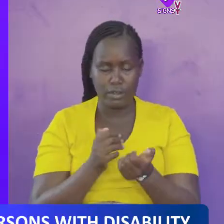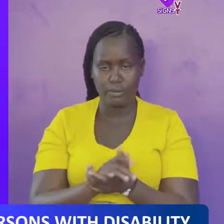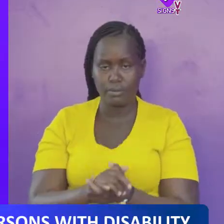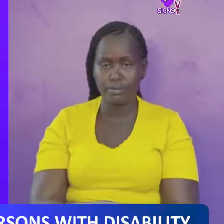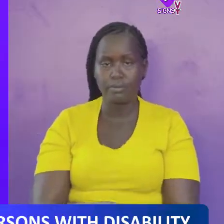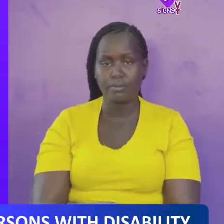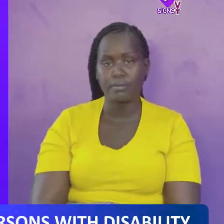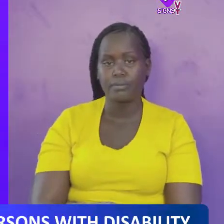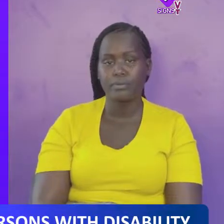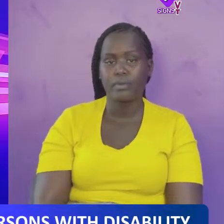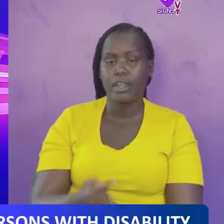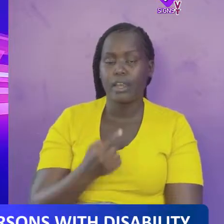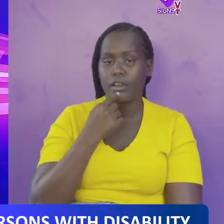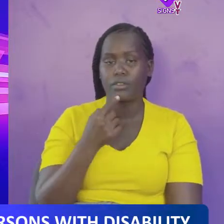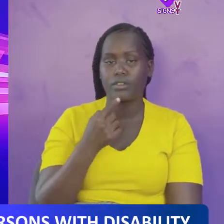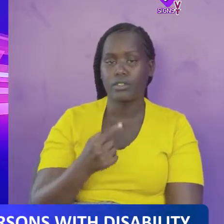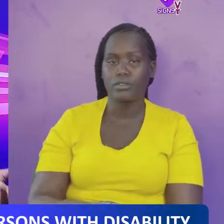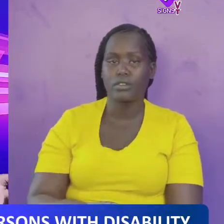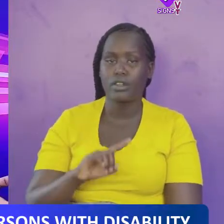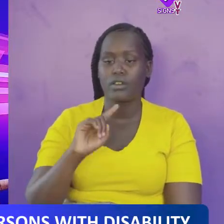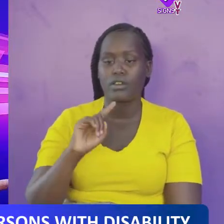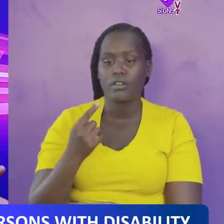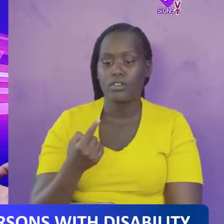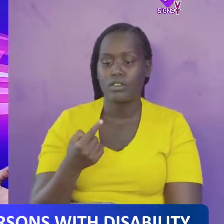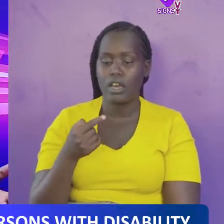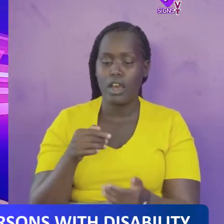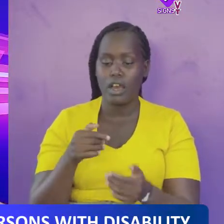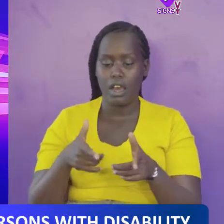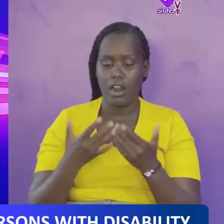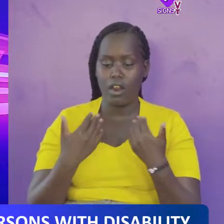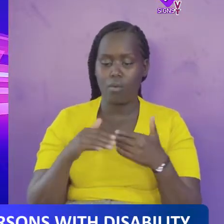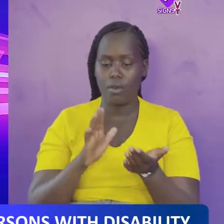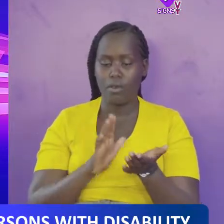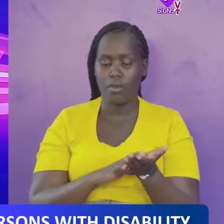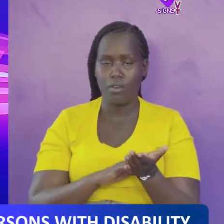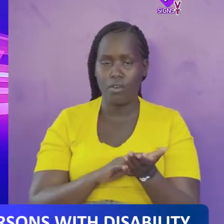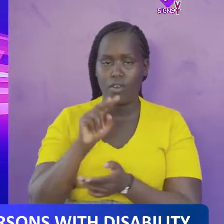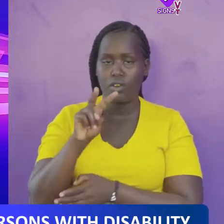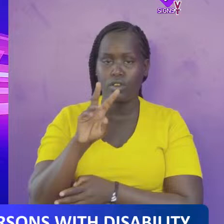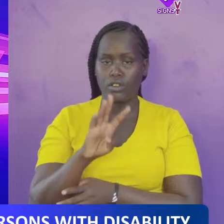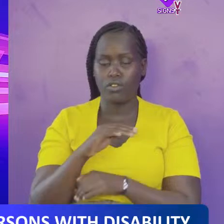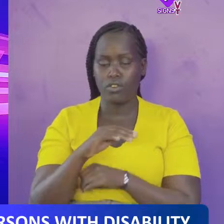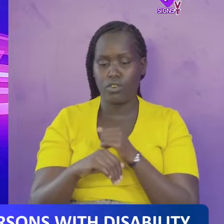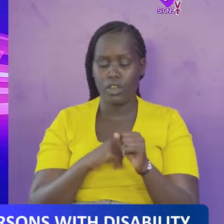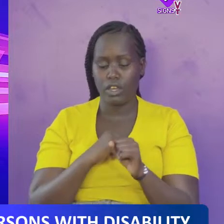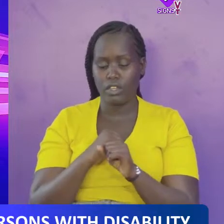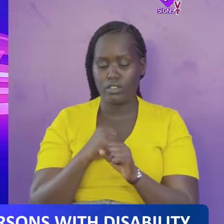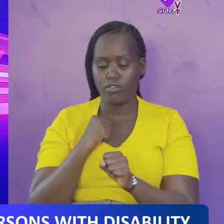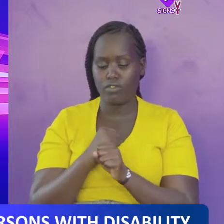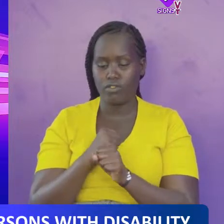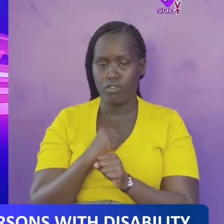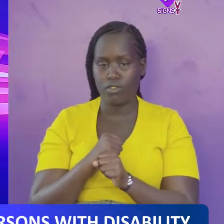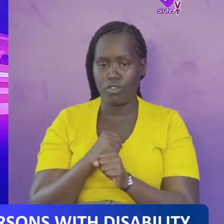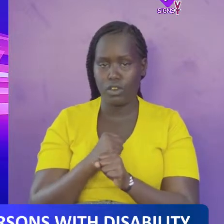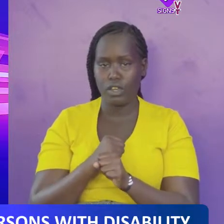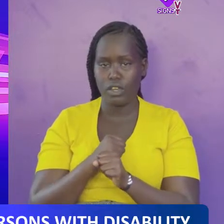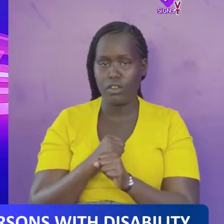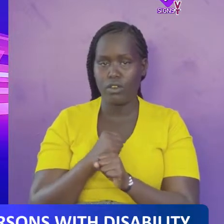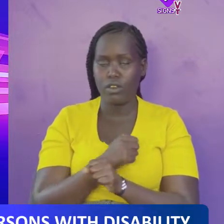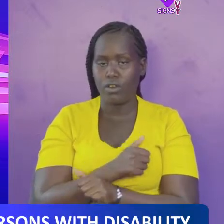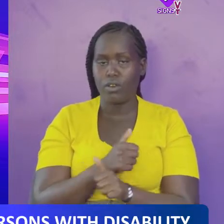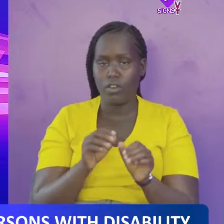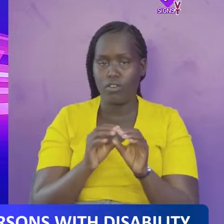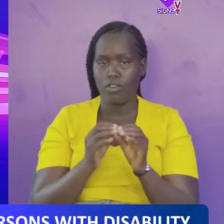You mentioned that. First, let me just comment that for being 24 years of operation, you've done quite well for your